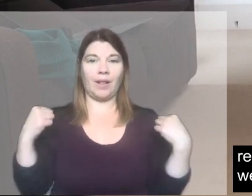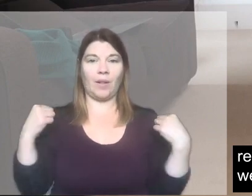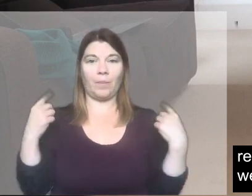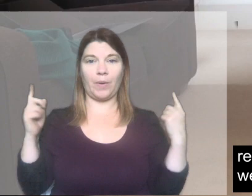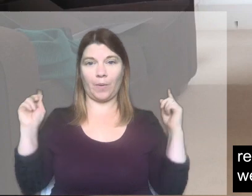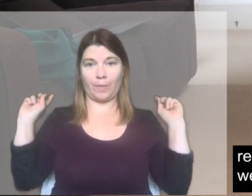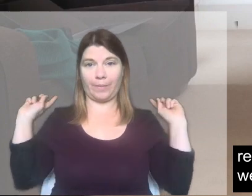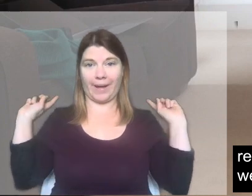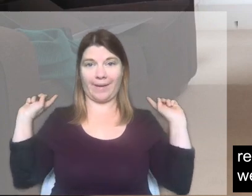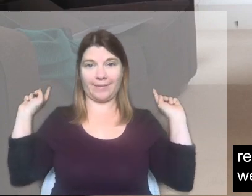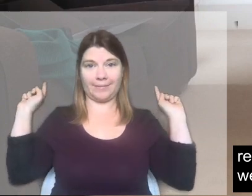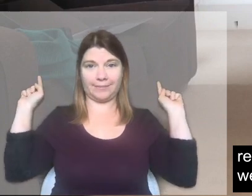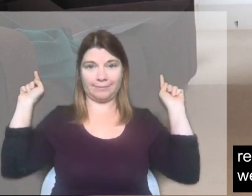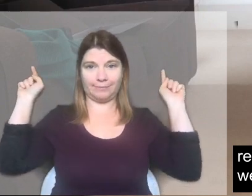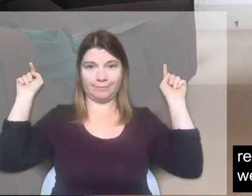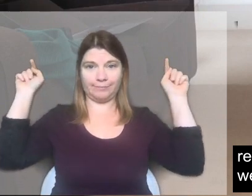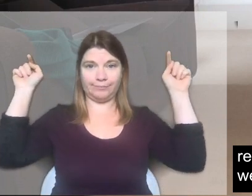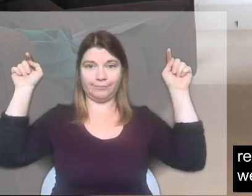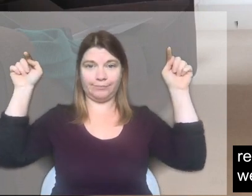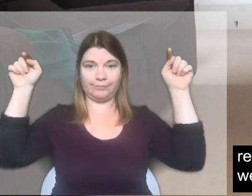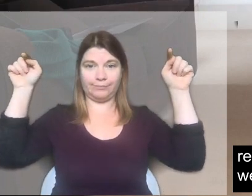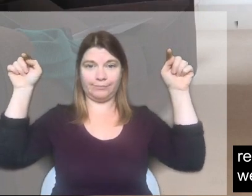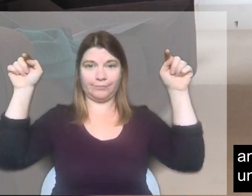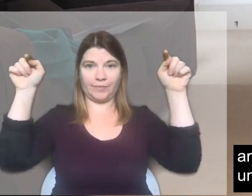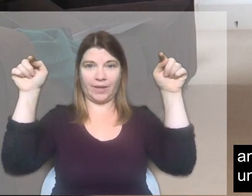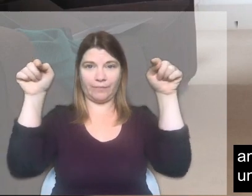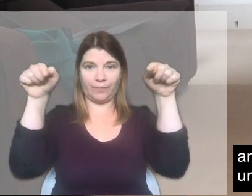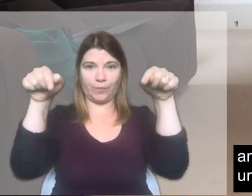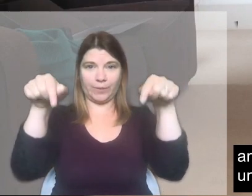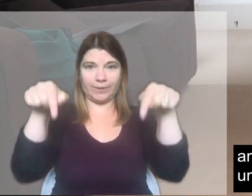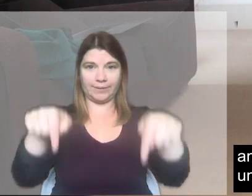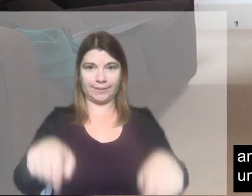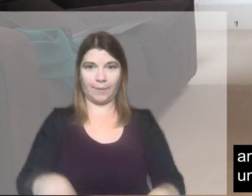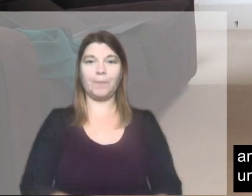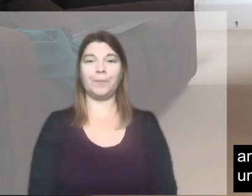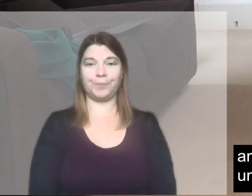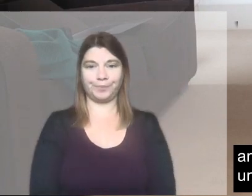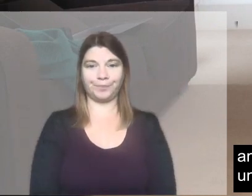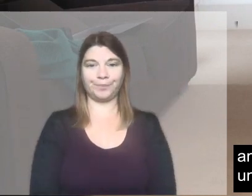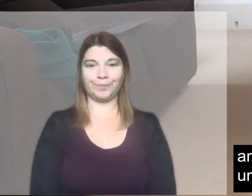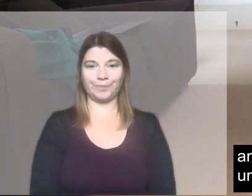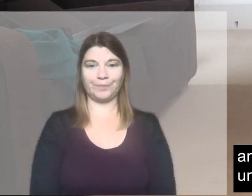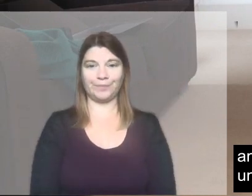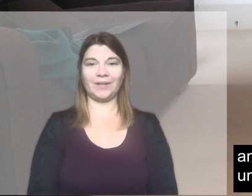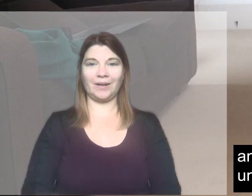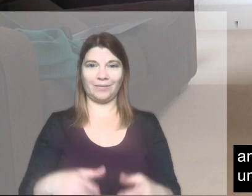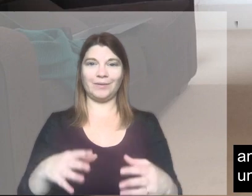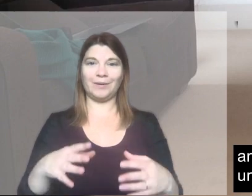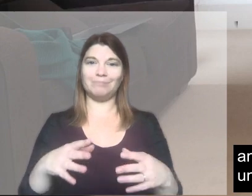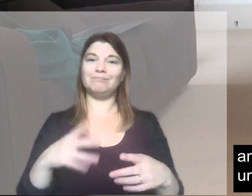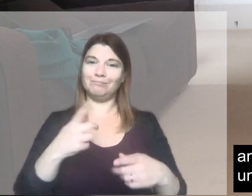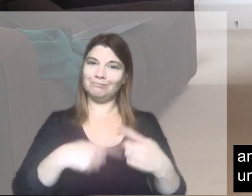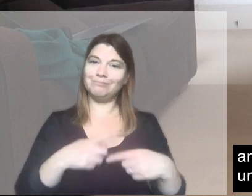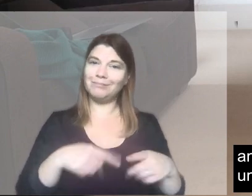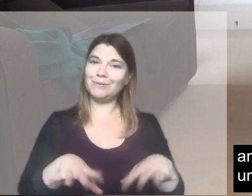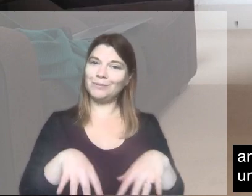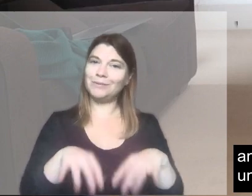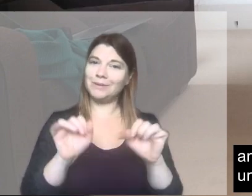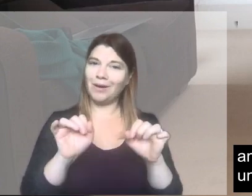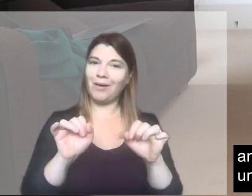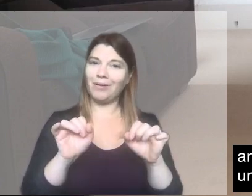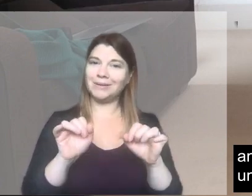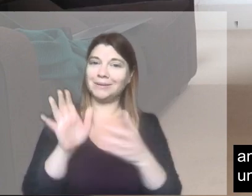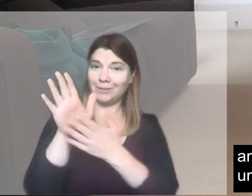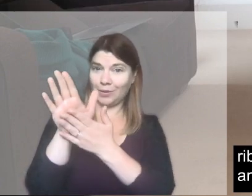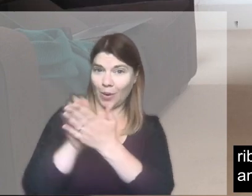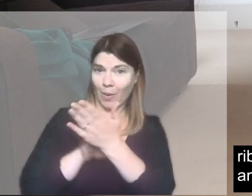chest. Then we bring our elbows up towards our ears, and then forwards and down until they come all the